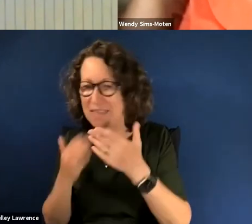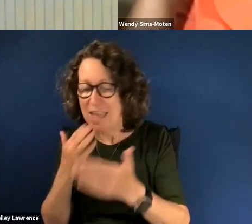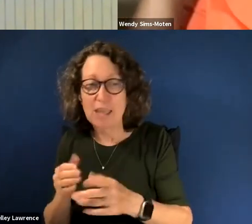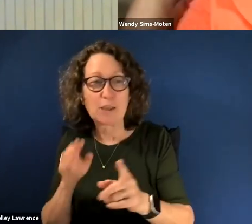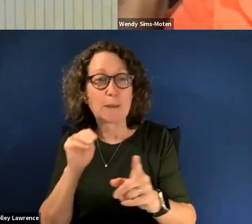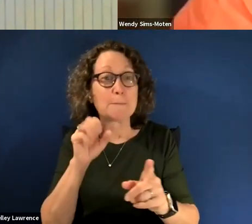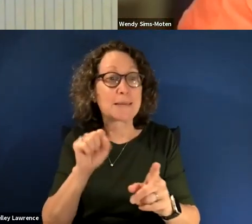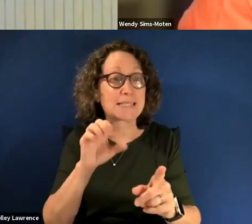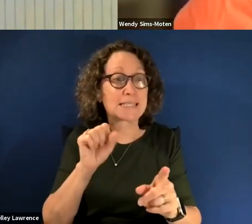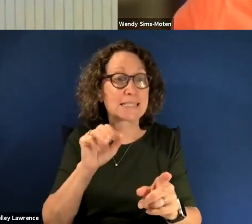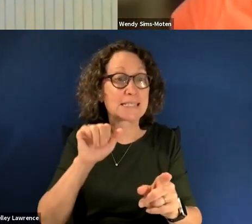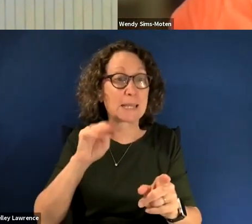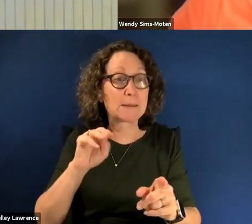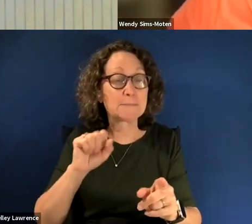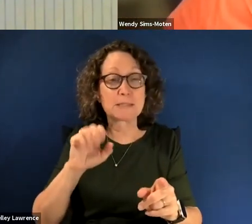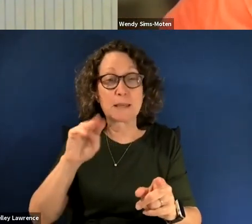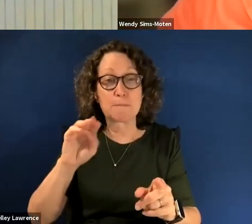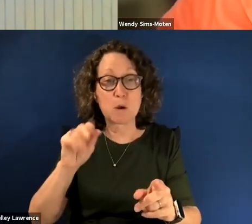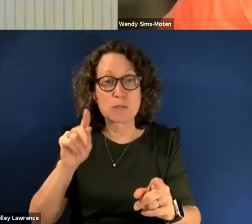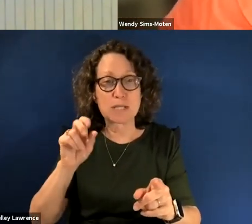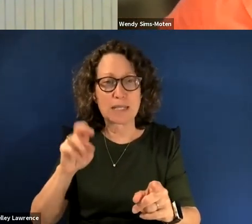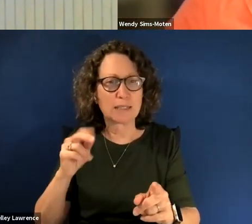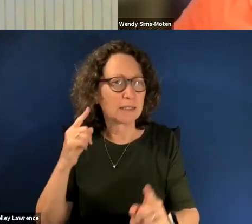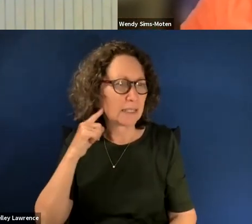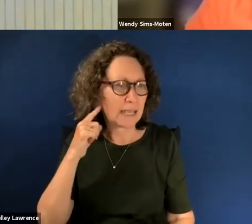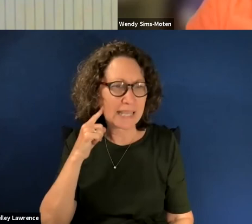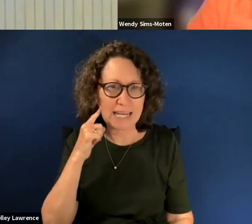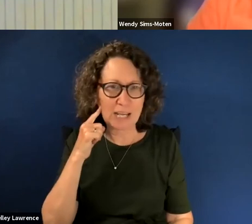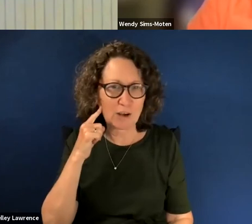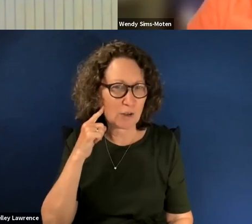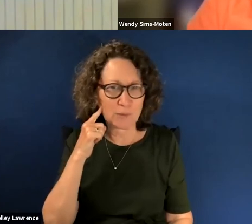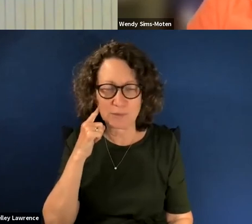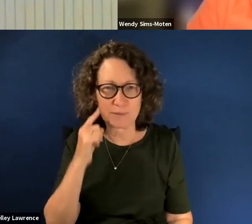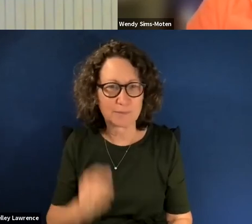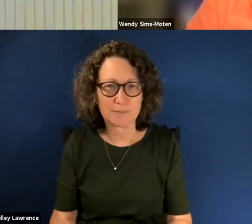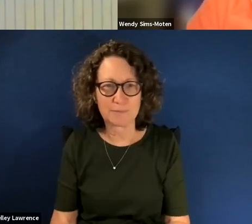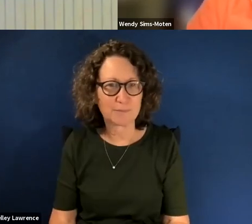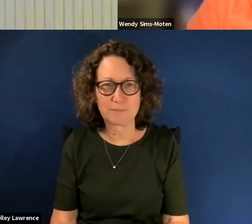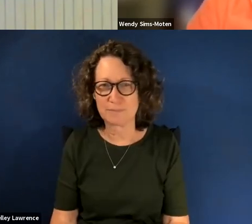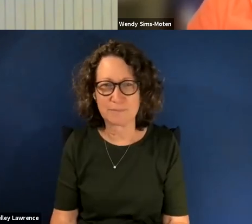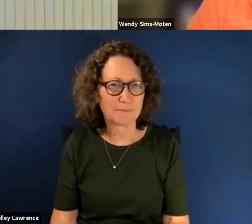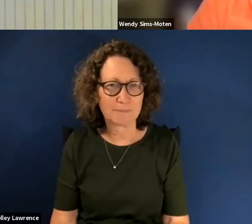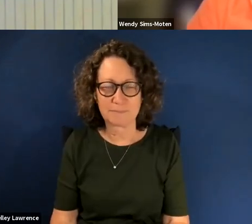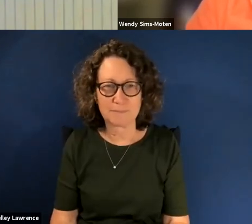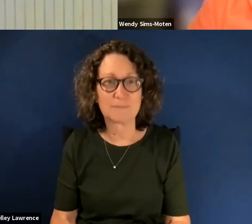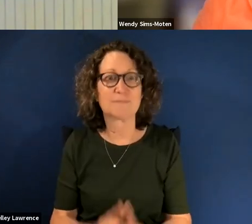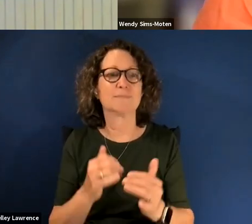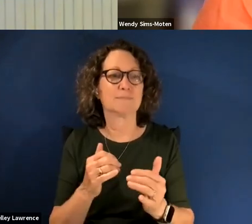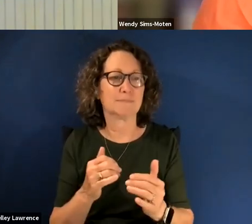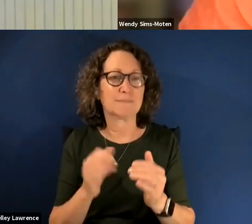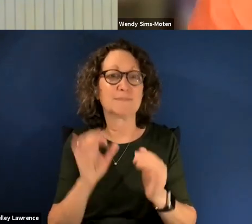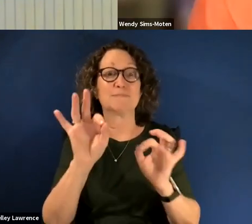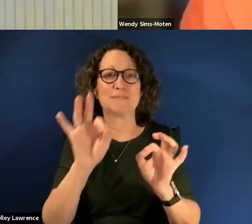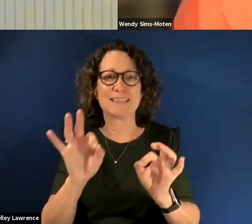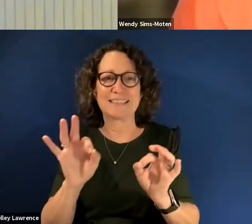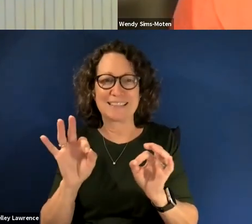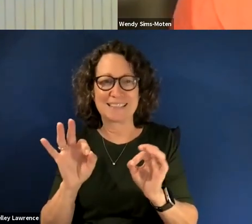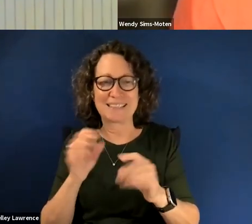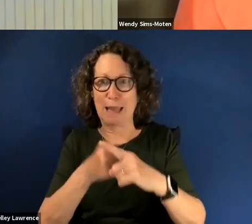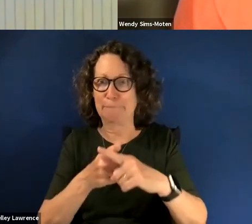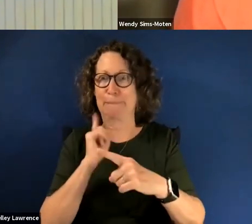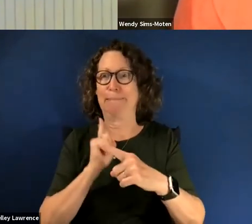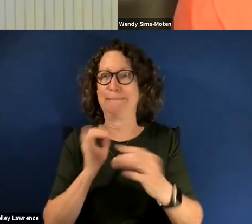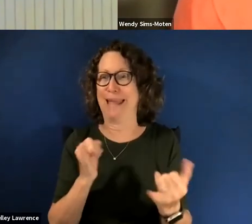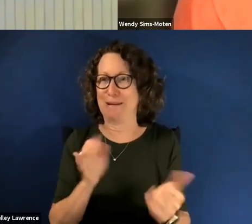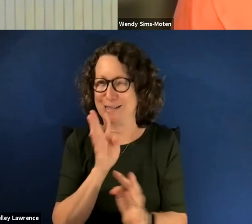Sims-Moten, please. Okay. I think you can unmute myself. There